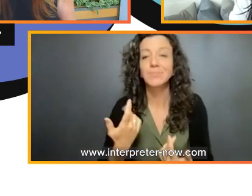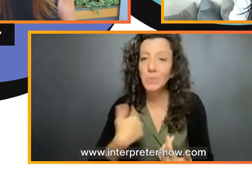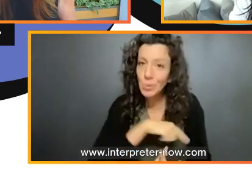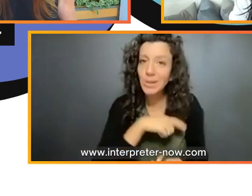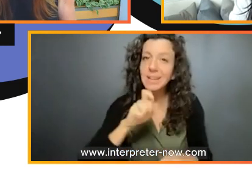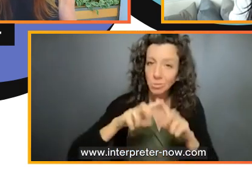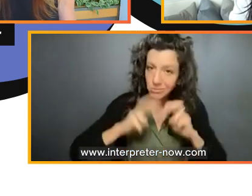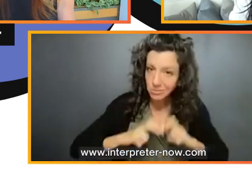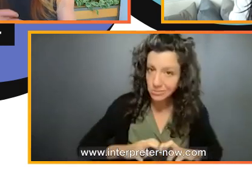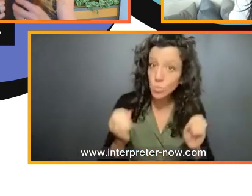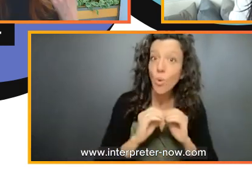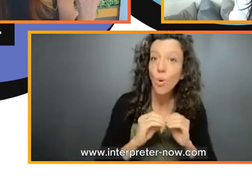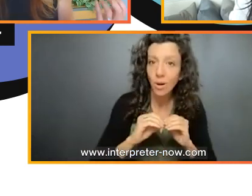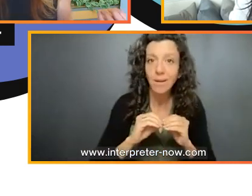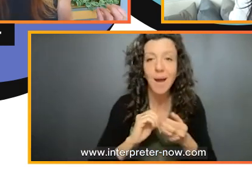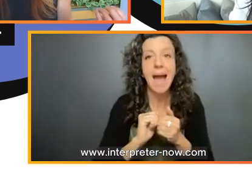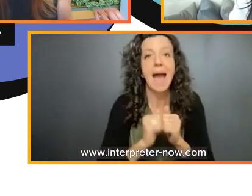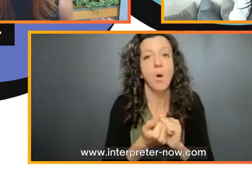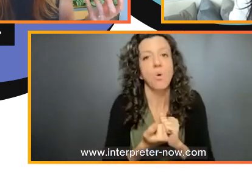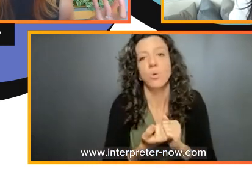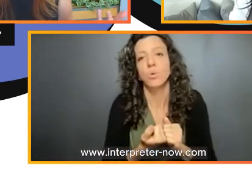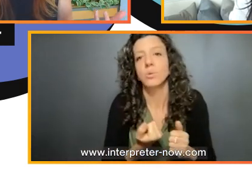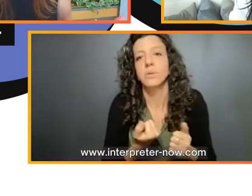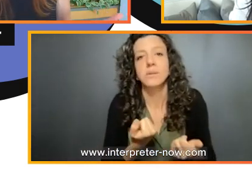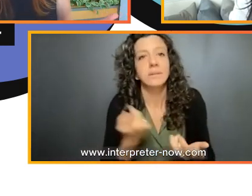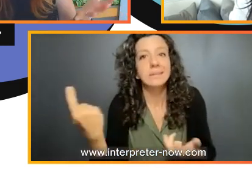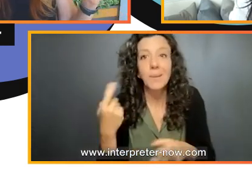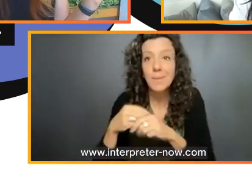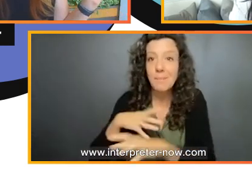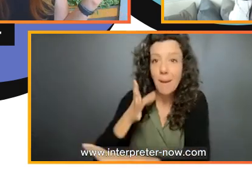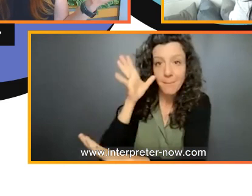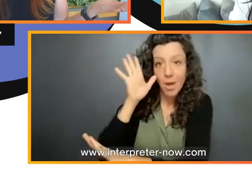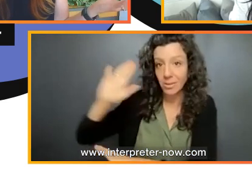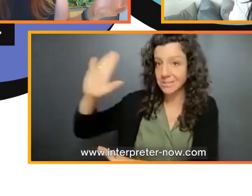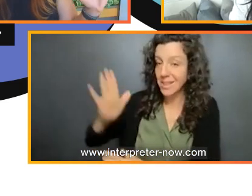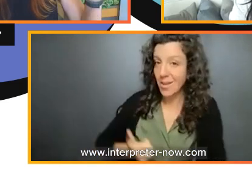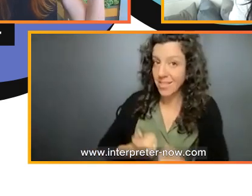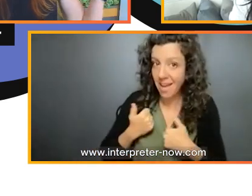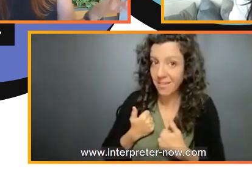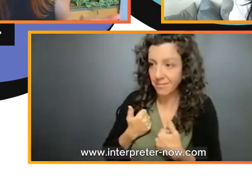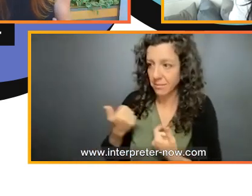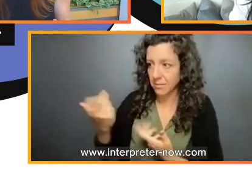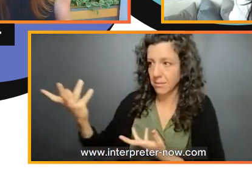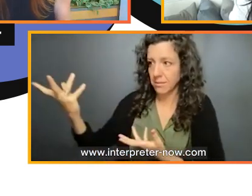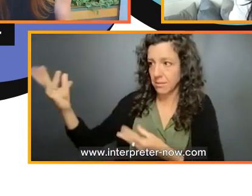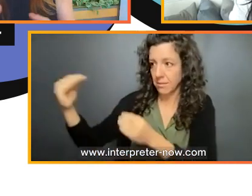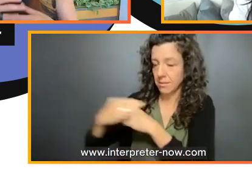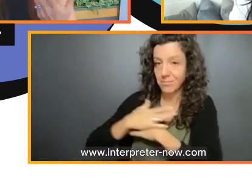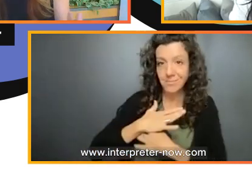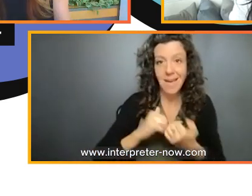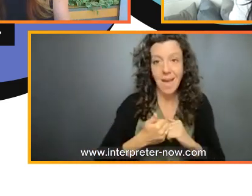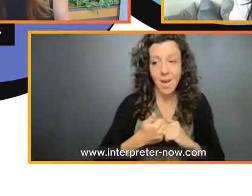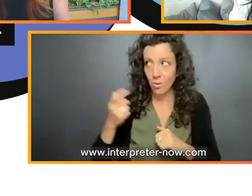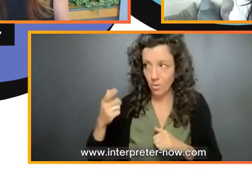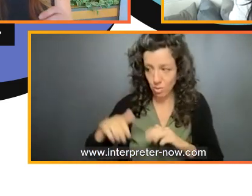to investigate how something in my parents' lives kind of brought that into how